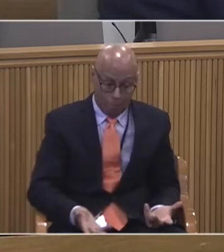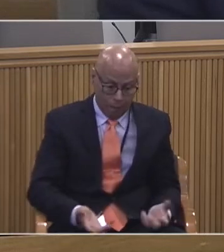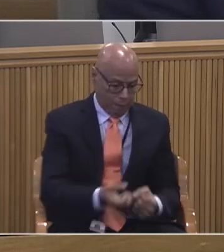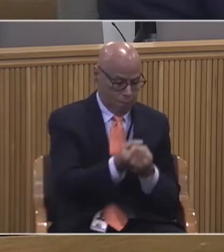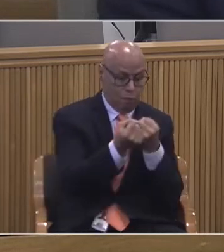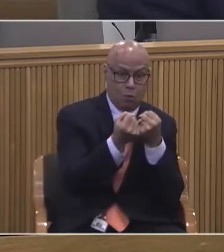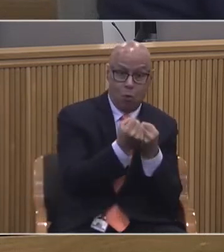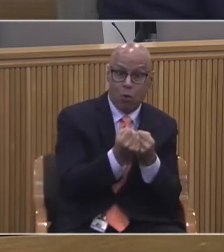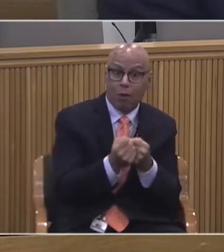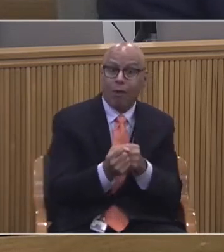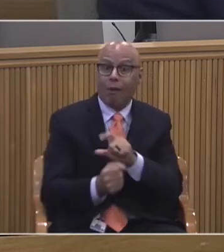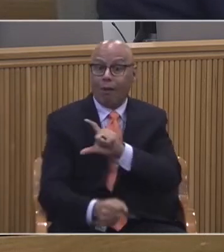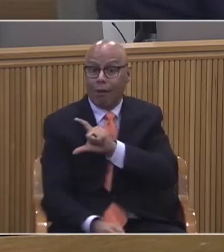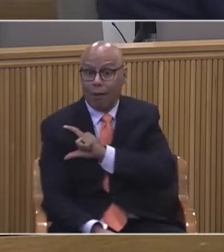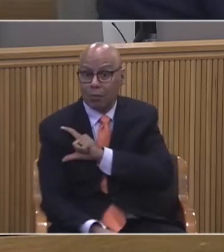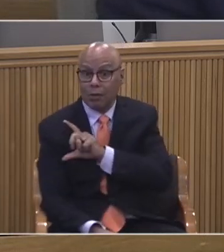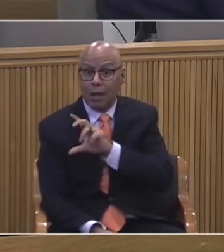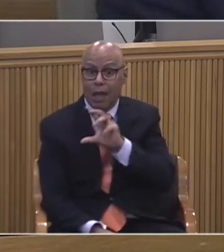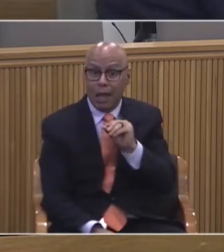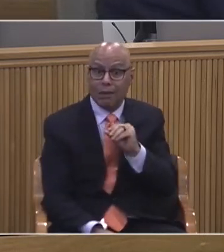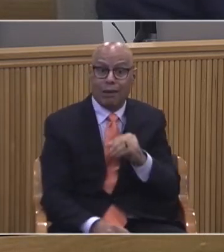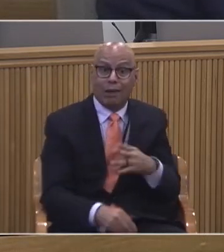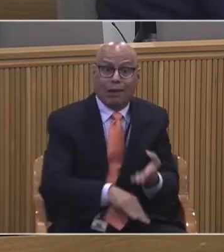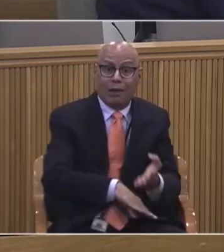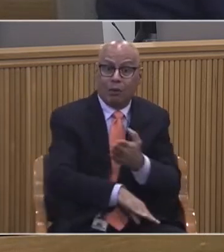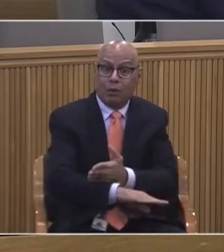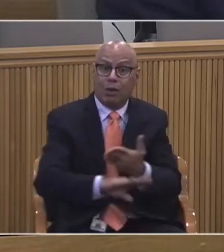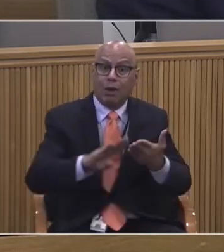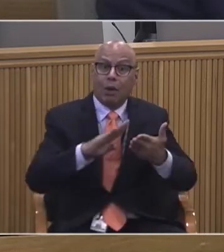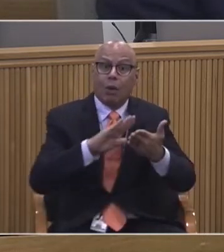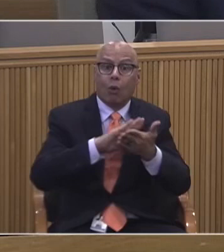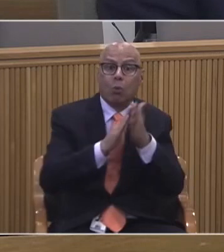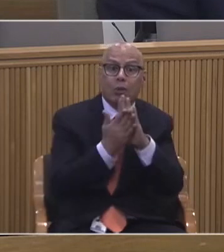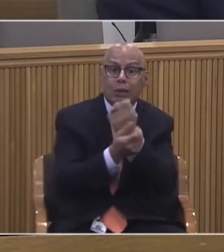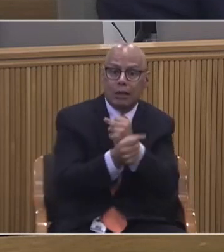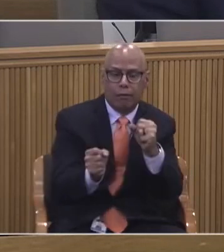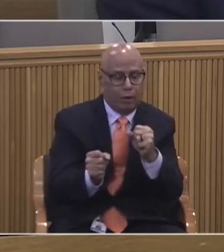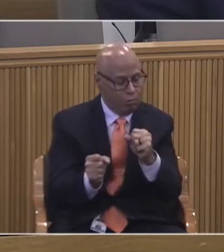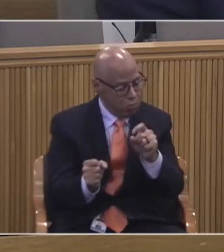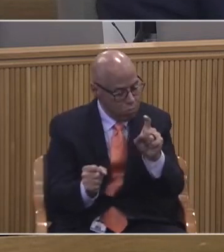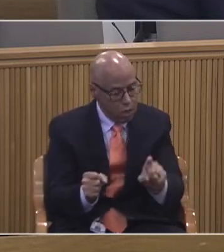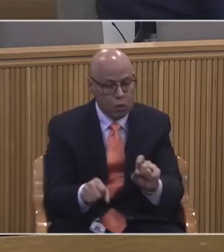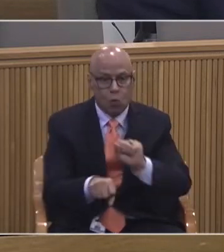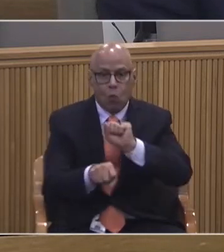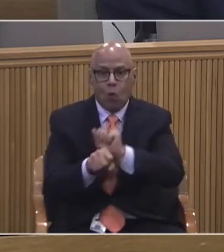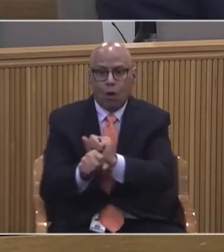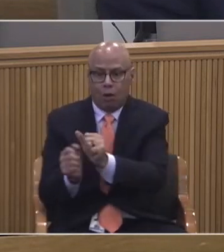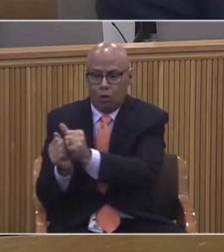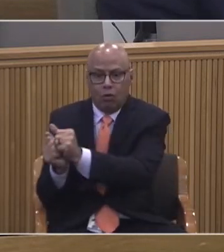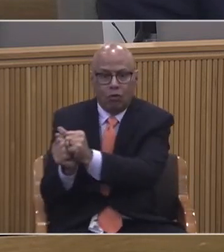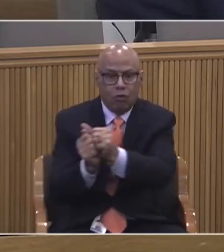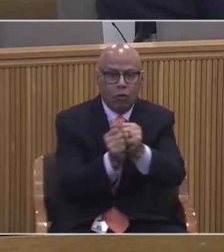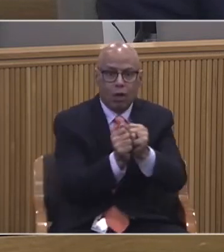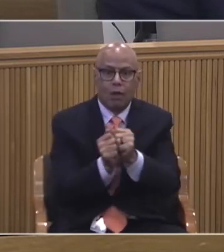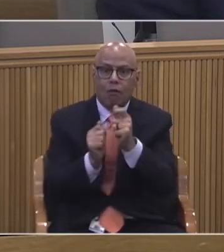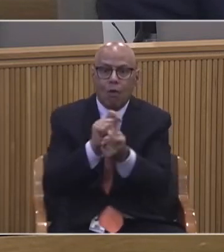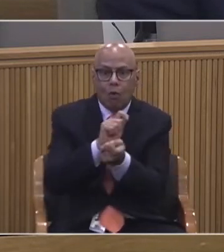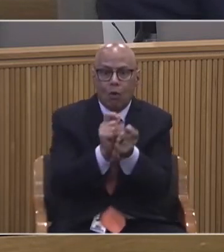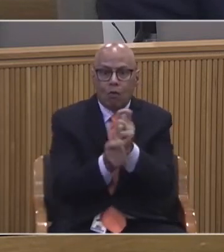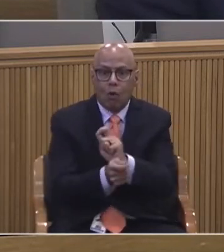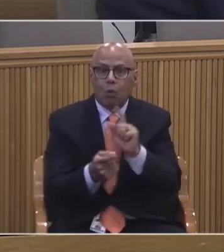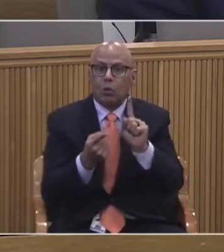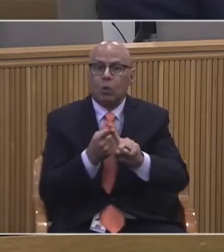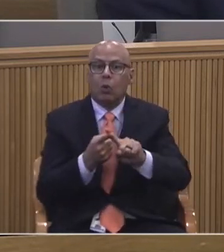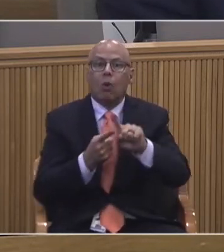Supporting law enforcement and increasing community safety. We must work together to enact meaningful reforms to Measure